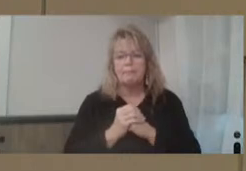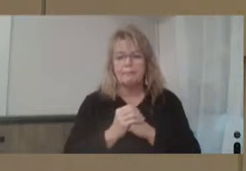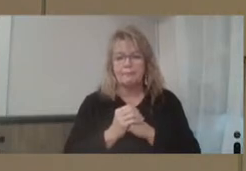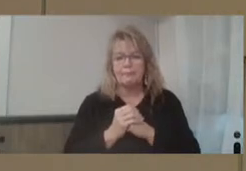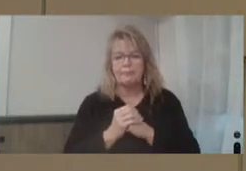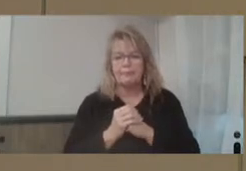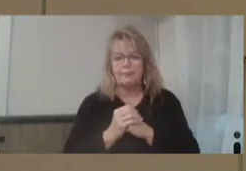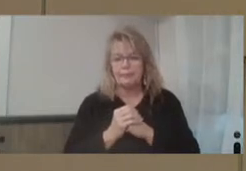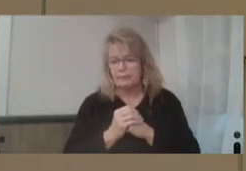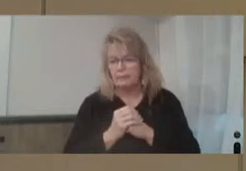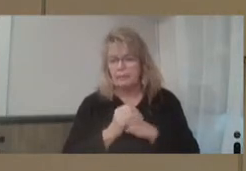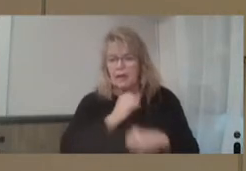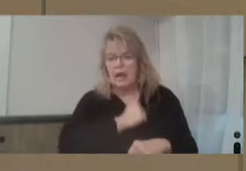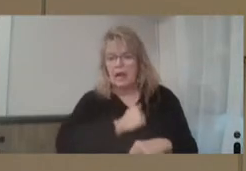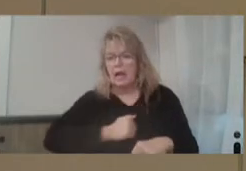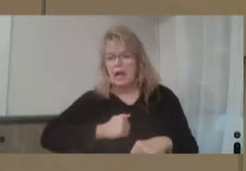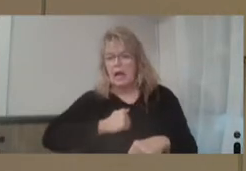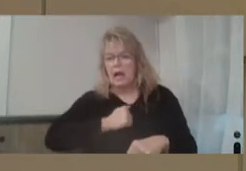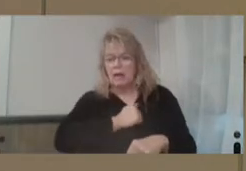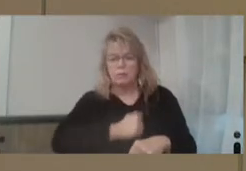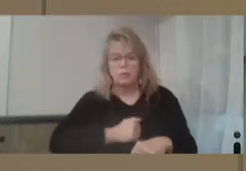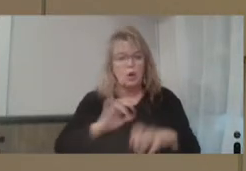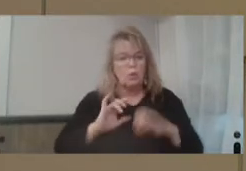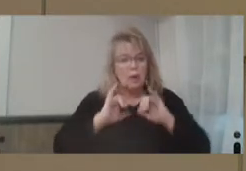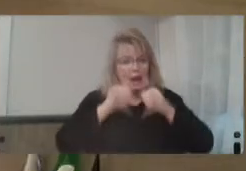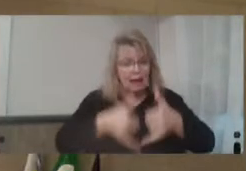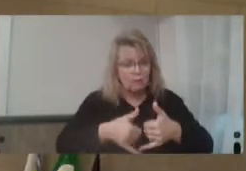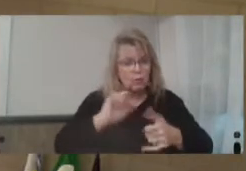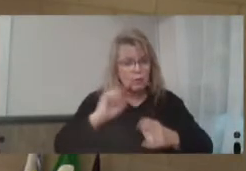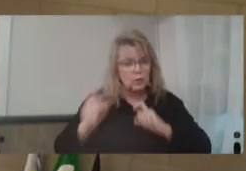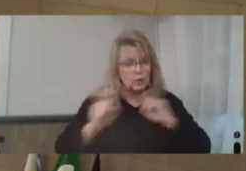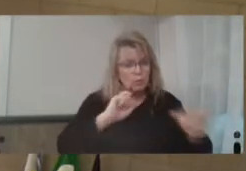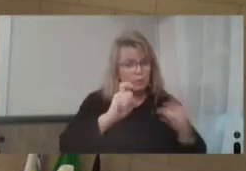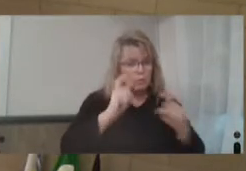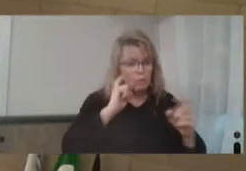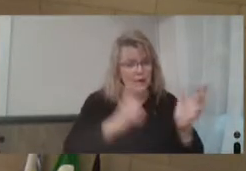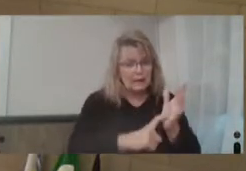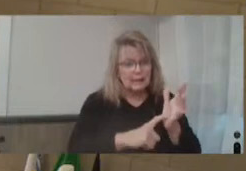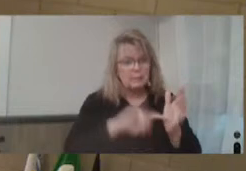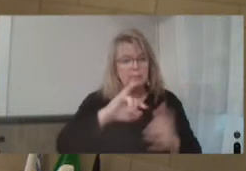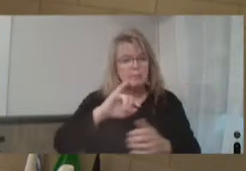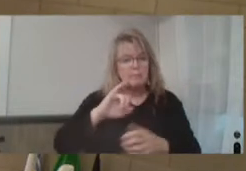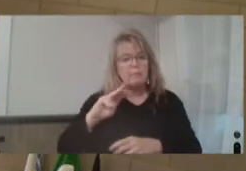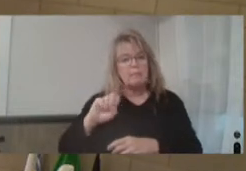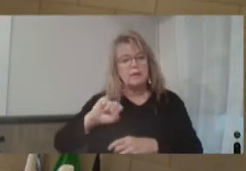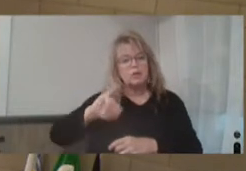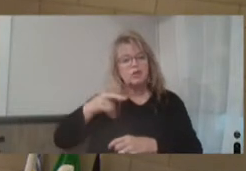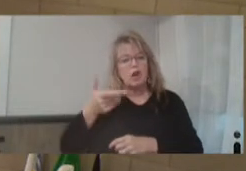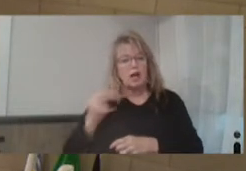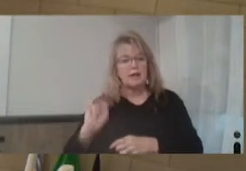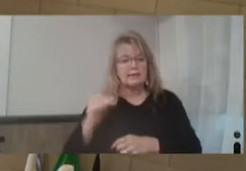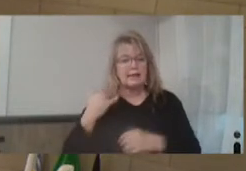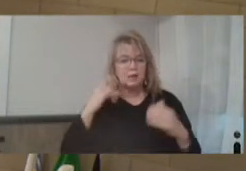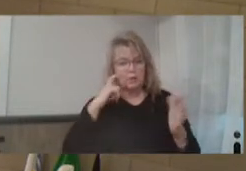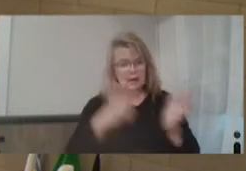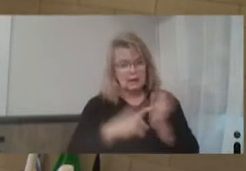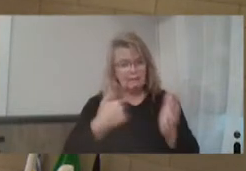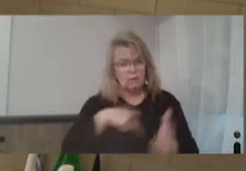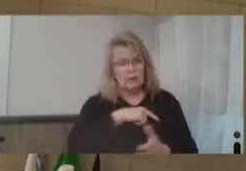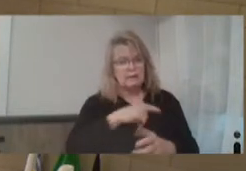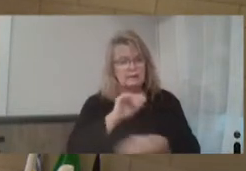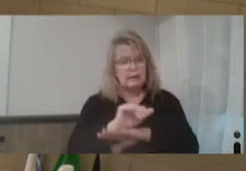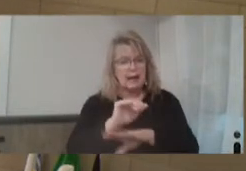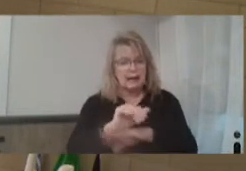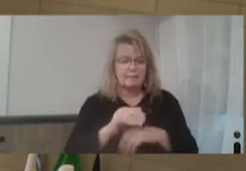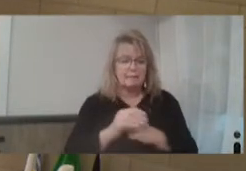I'm sorry, we have awards and recognition. Ms. Johnson has a recognition for us tonight. Ms. Johnson? Okay, thank